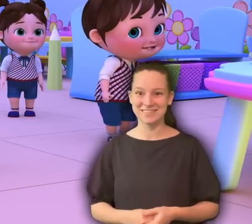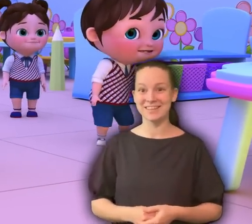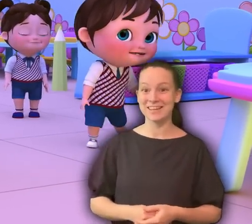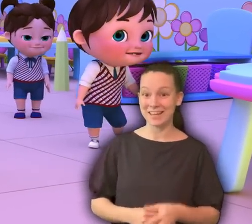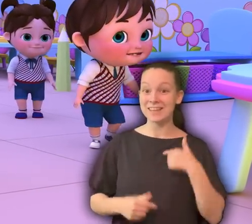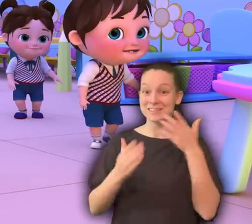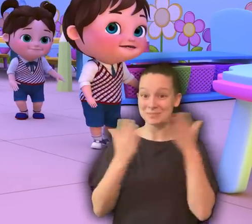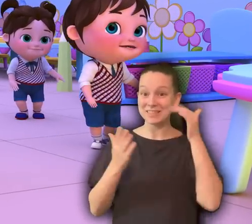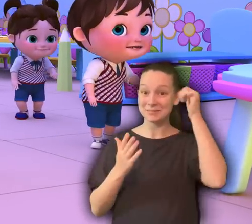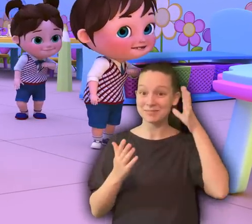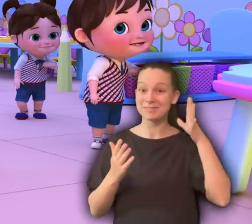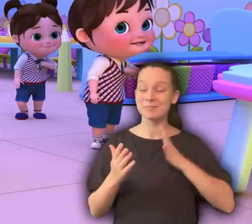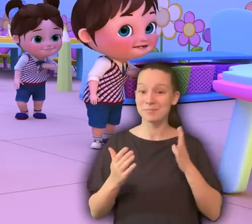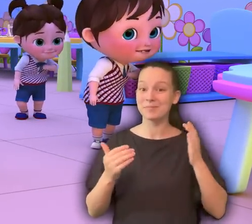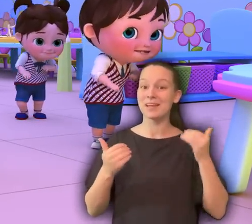foreign